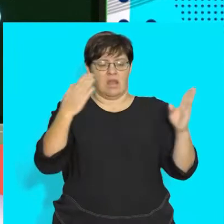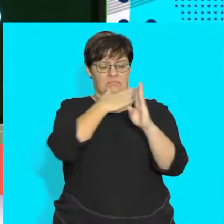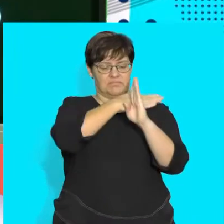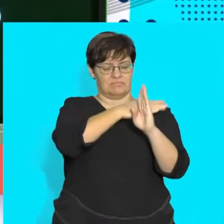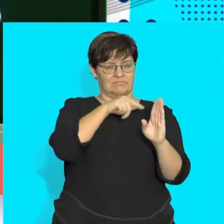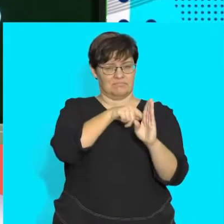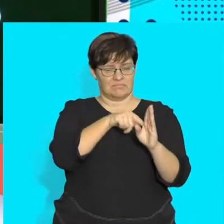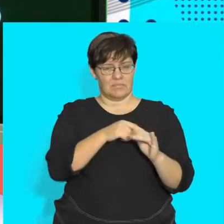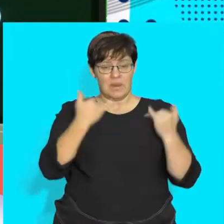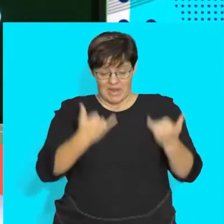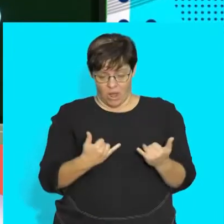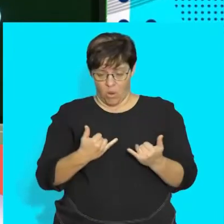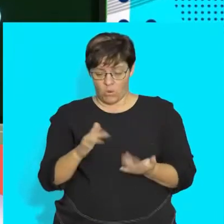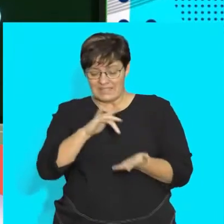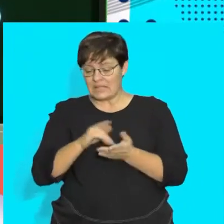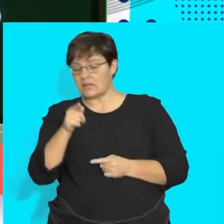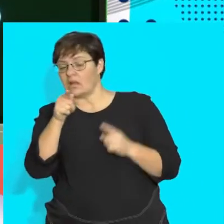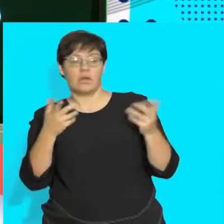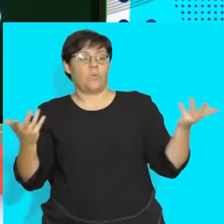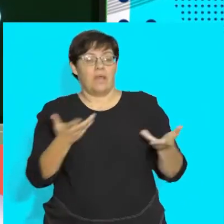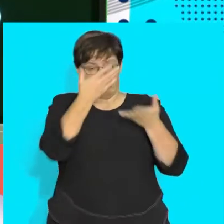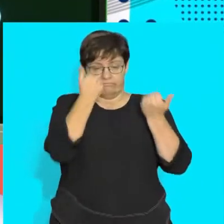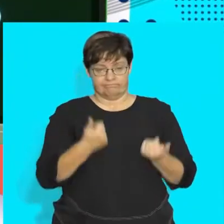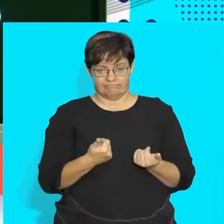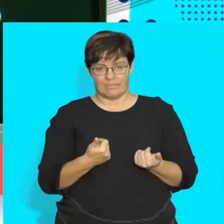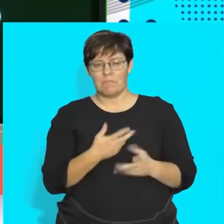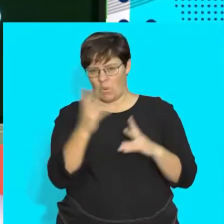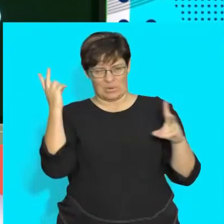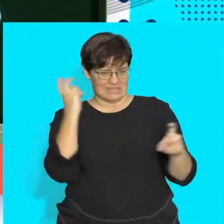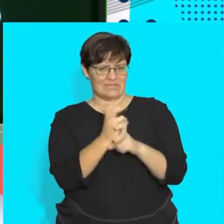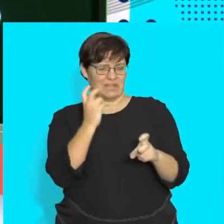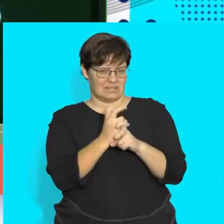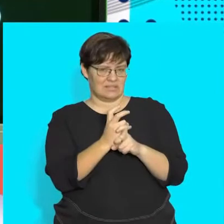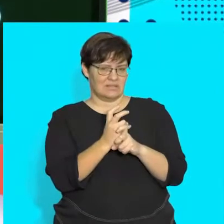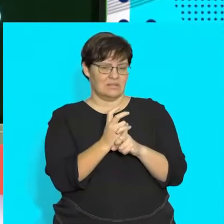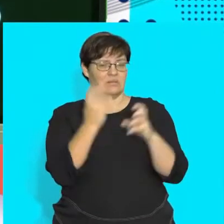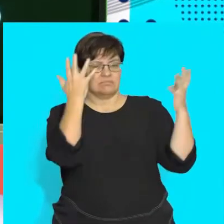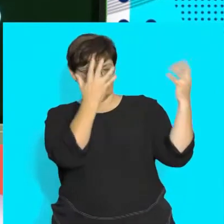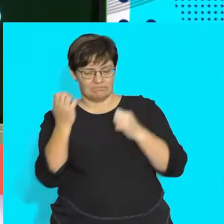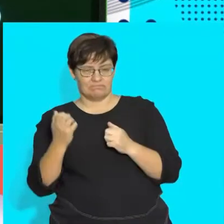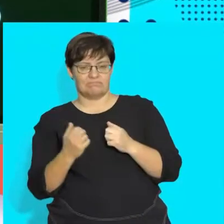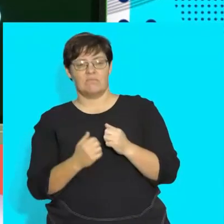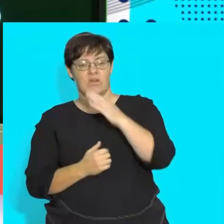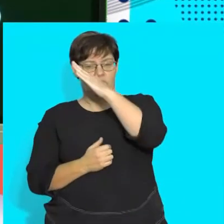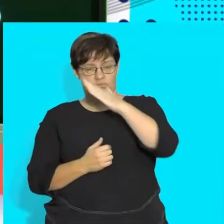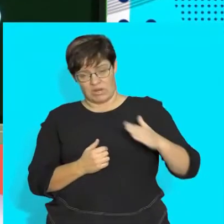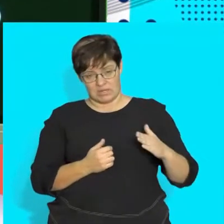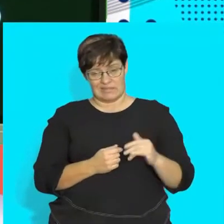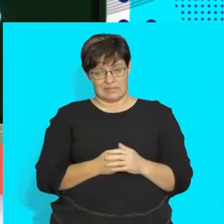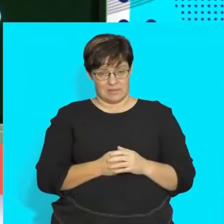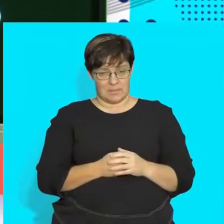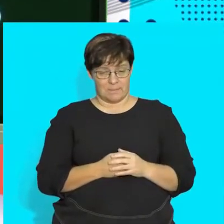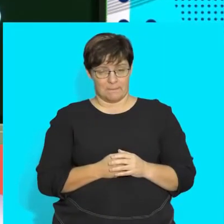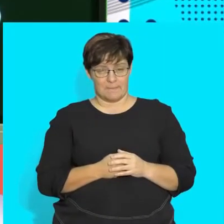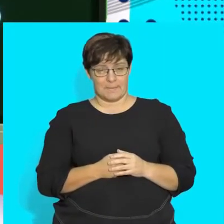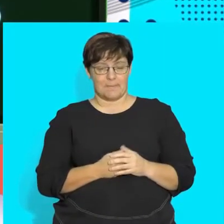at the origin. Now, I don't know where the center is, and so it's going to be a little bit tougher for me to calculate the gradient